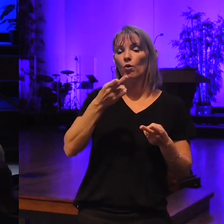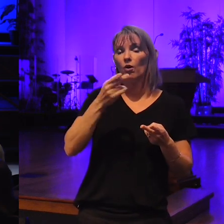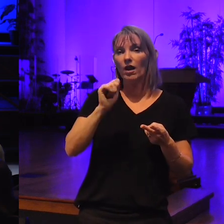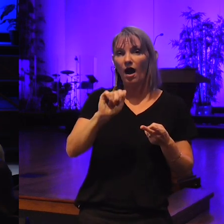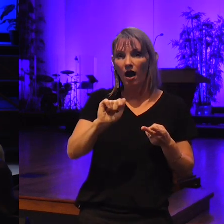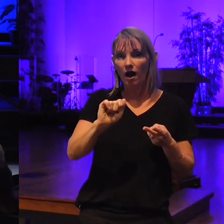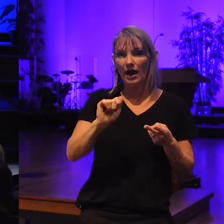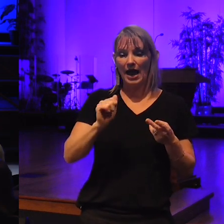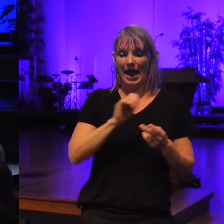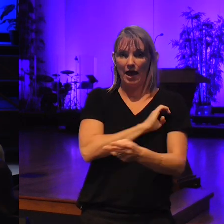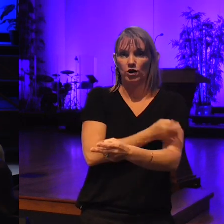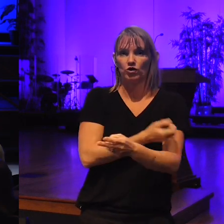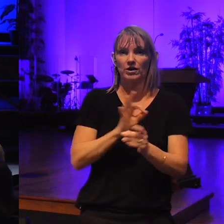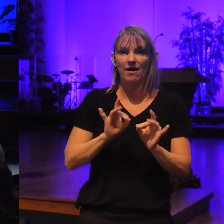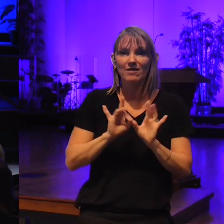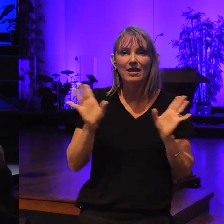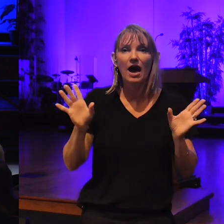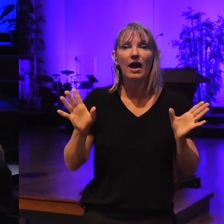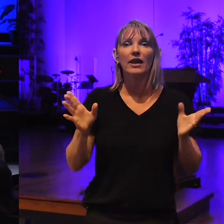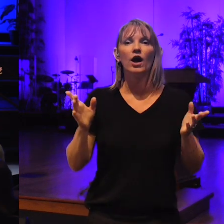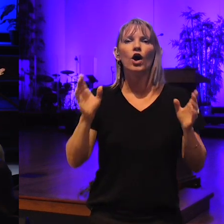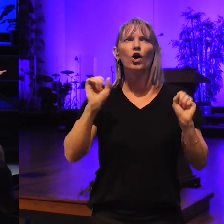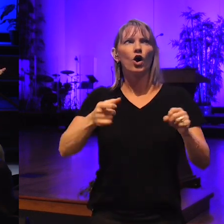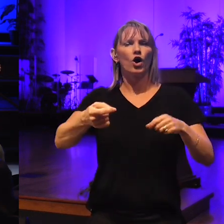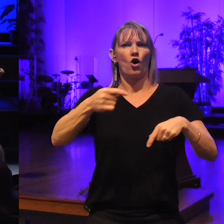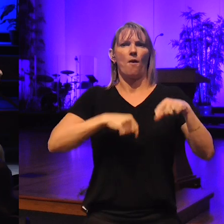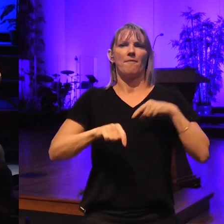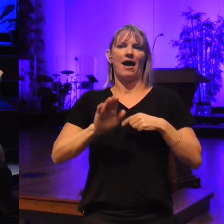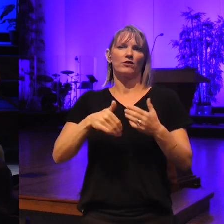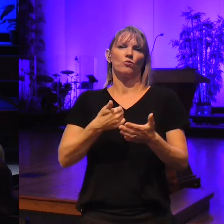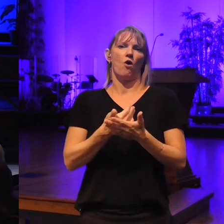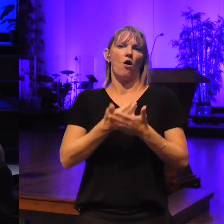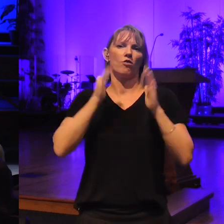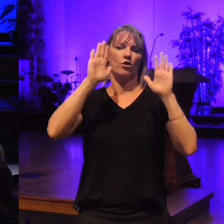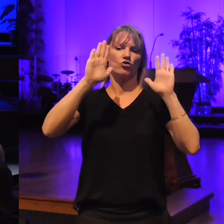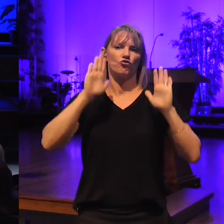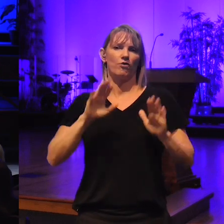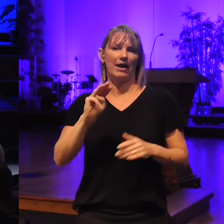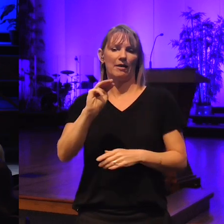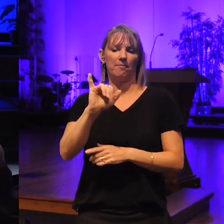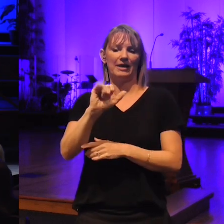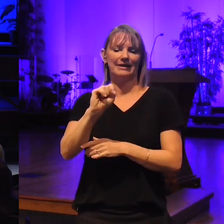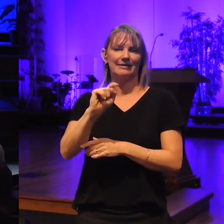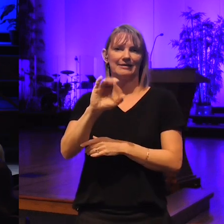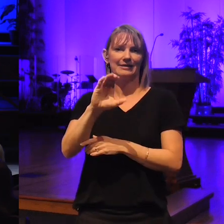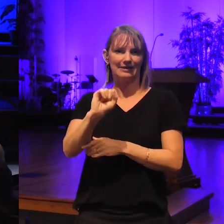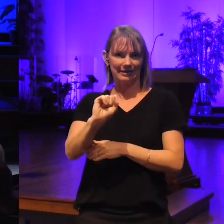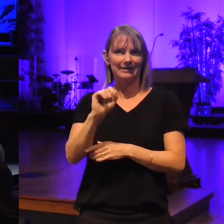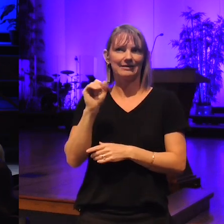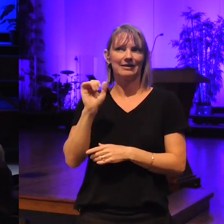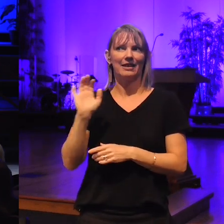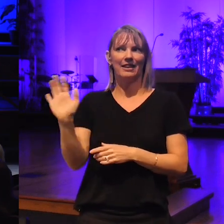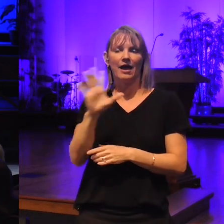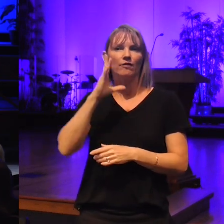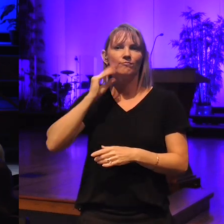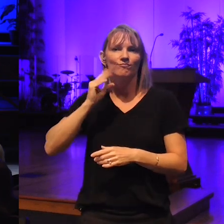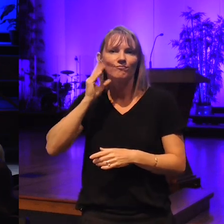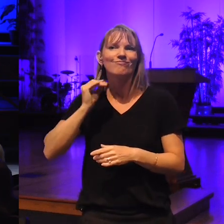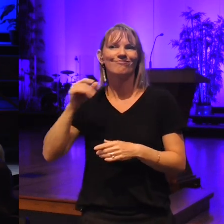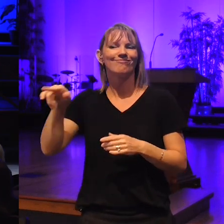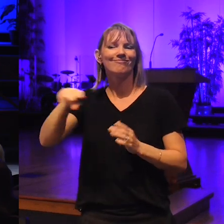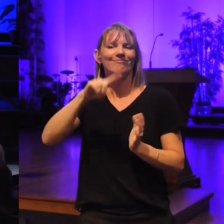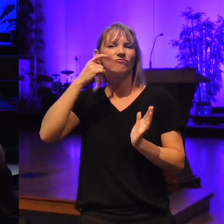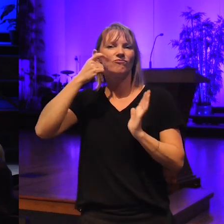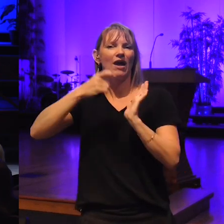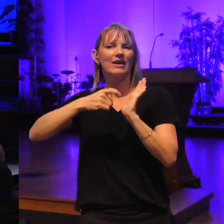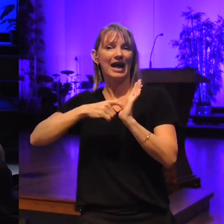light. We could go back to all the great mystics who have ever walked, and they recognize that wisdom